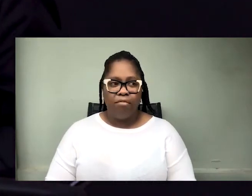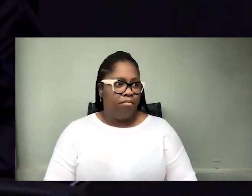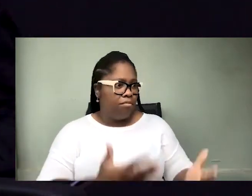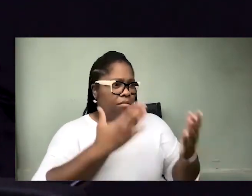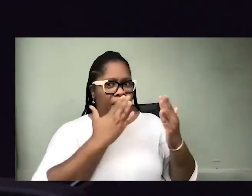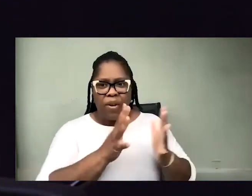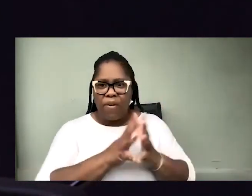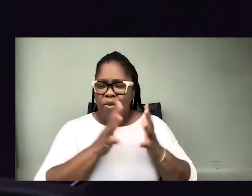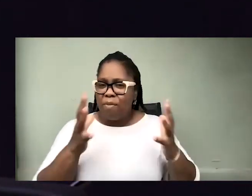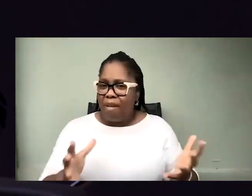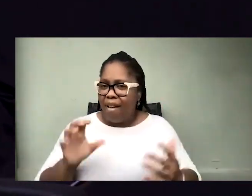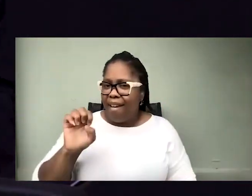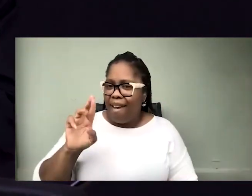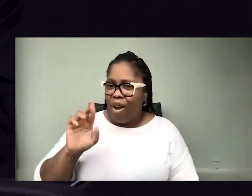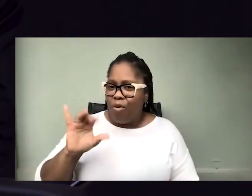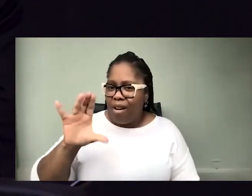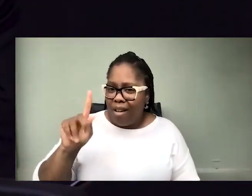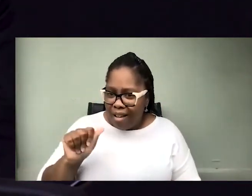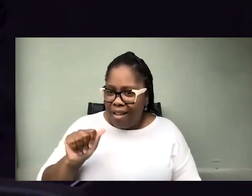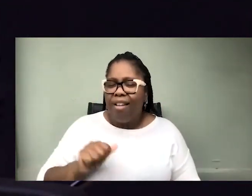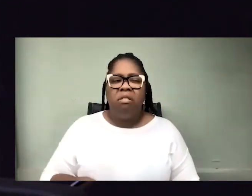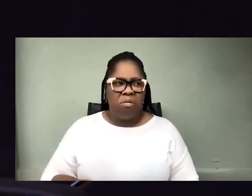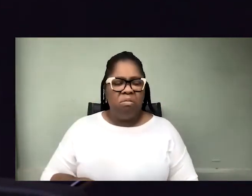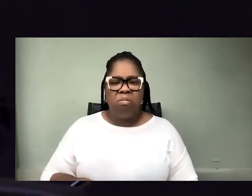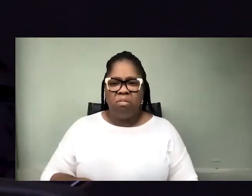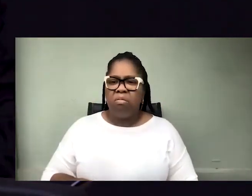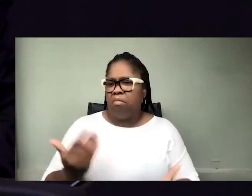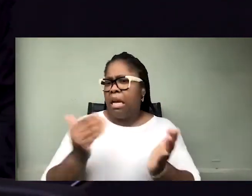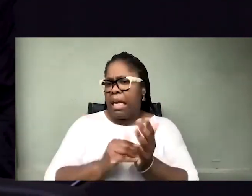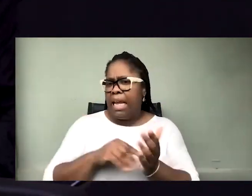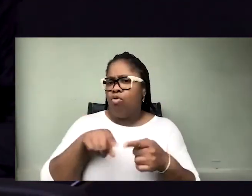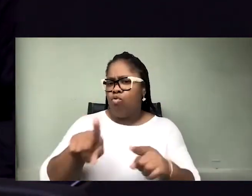Thank you very much, Ericka. You'll be hearing from her in the